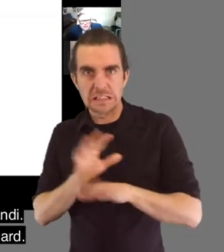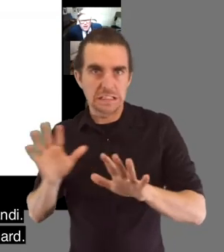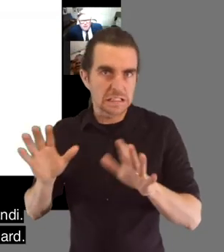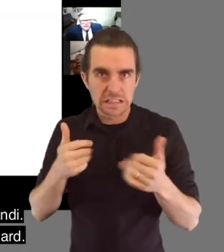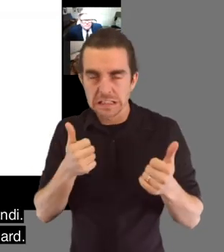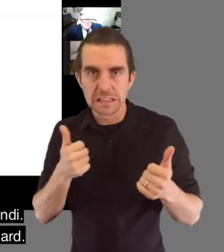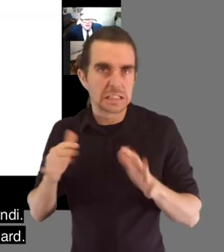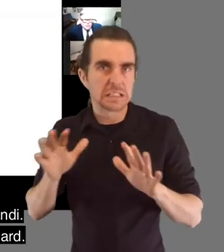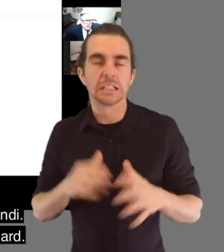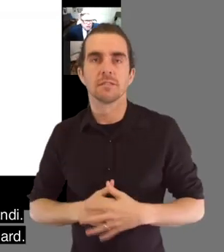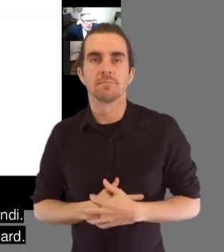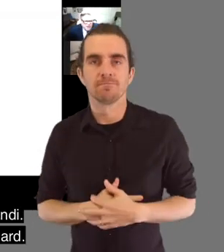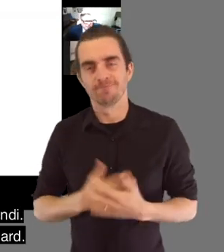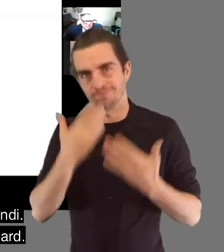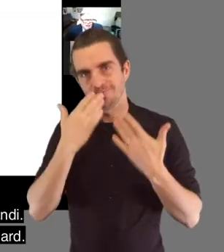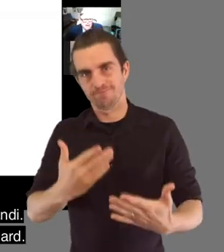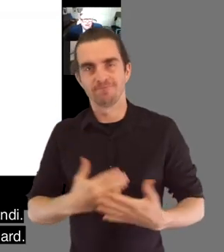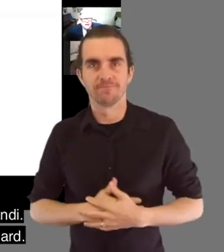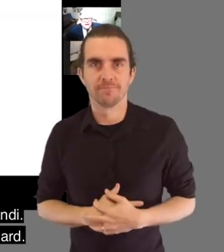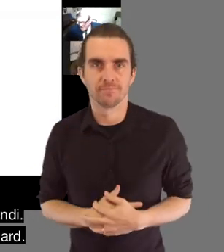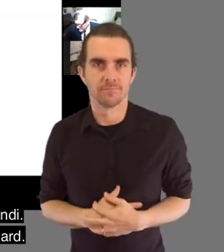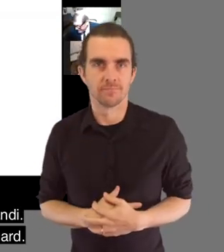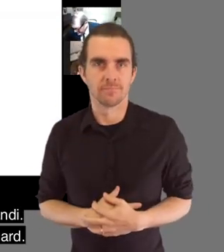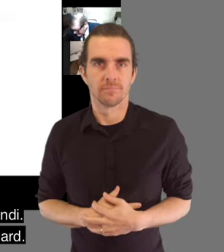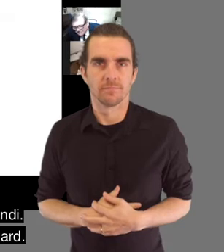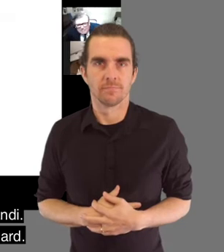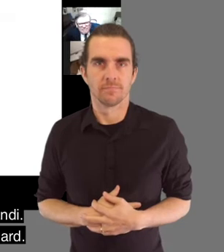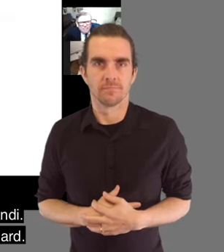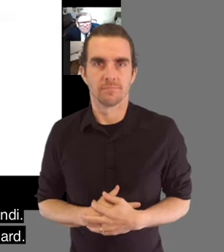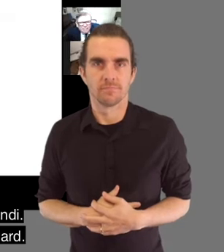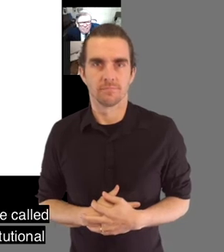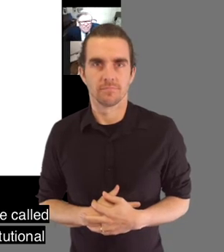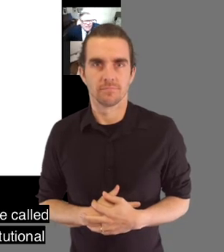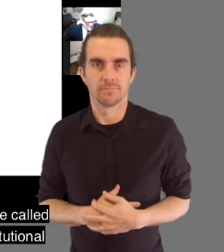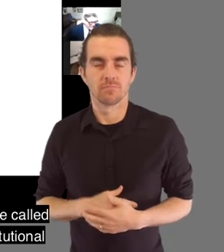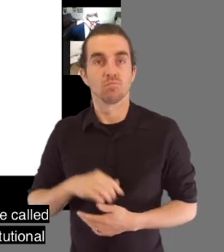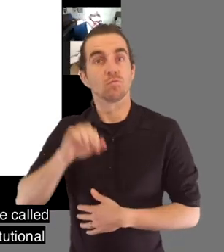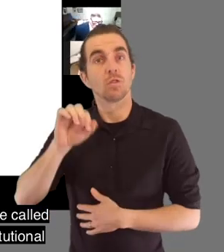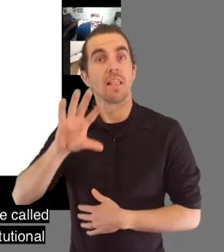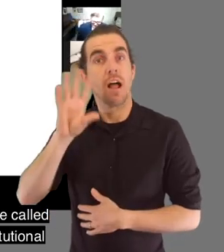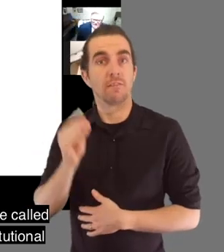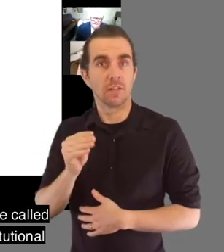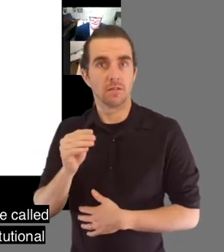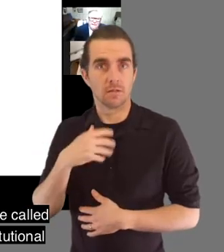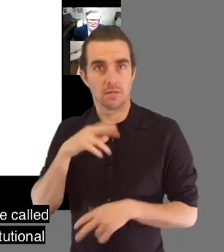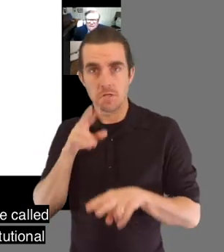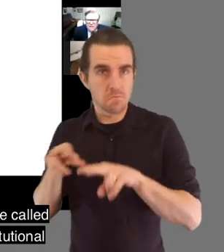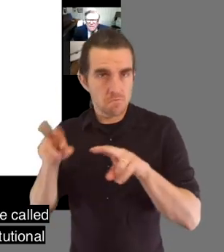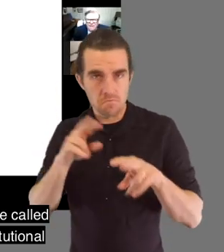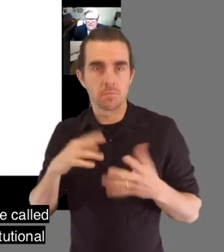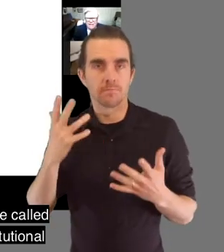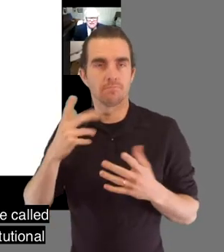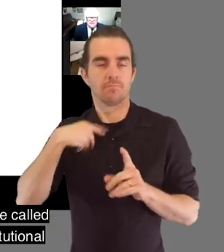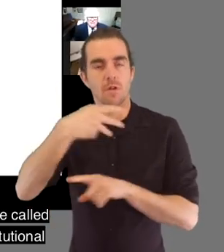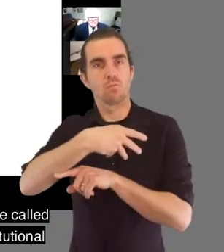minutes to go, I think. So we will carry on. Tandy. Thank you again, Richard. In South Africa, we've got what they call the